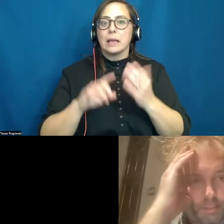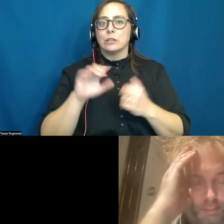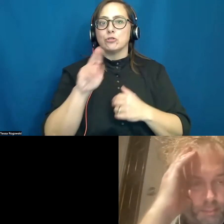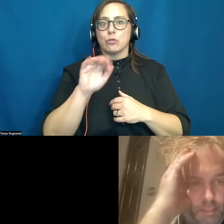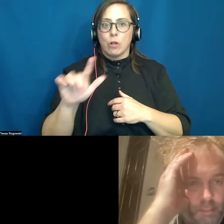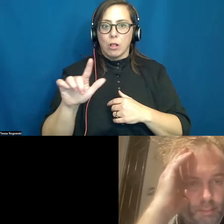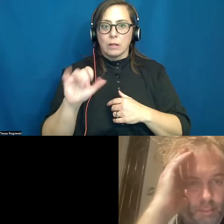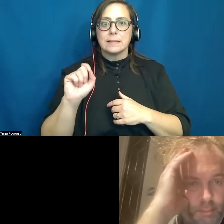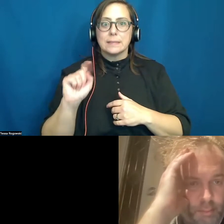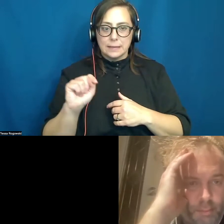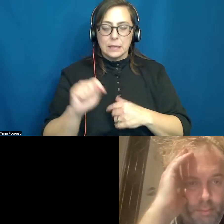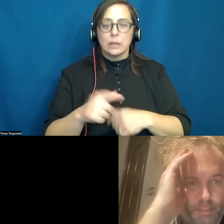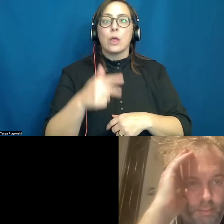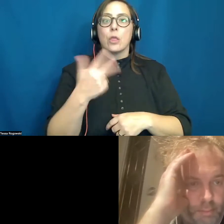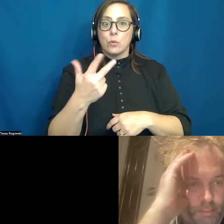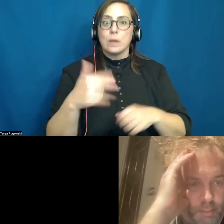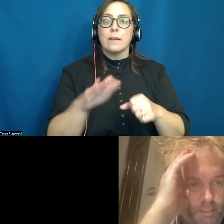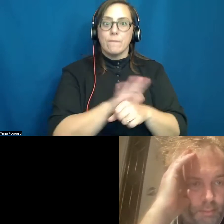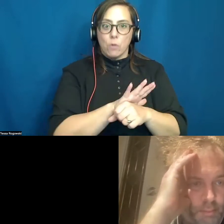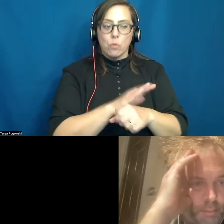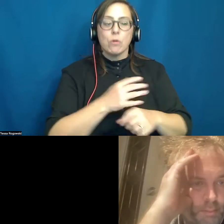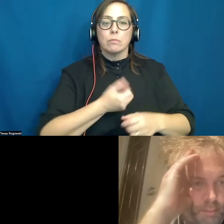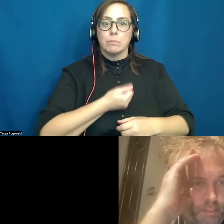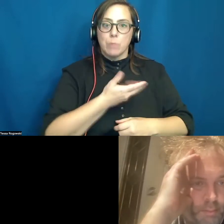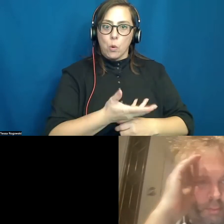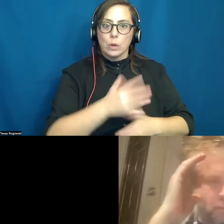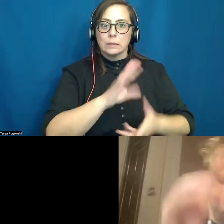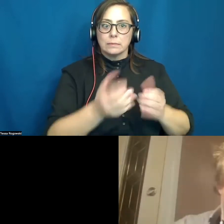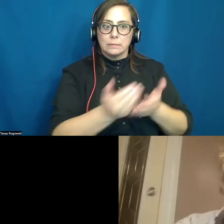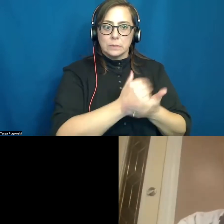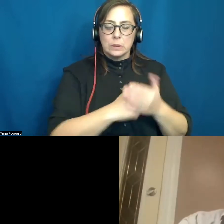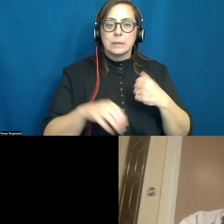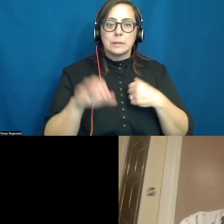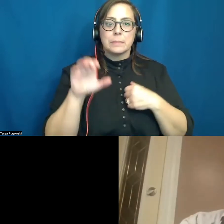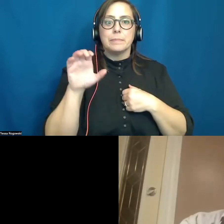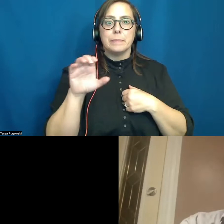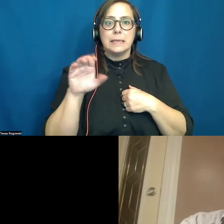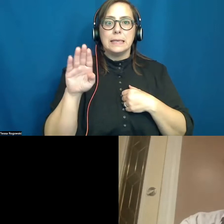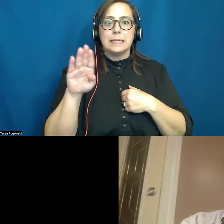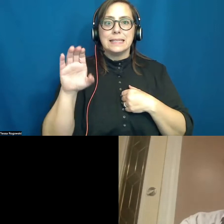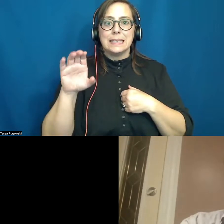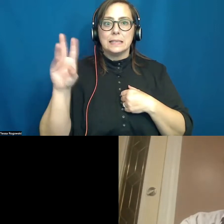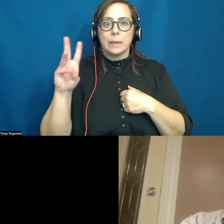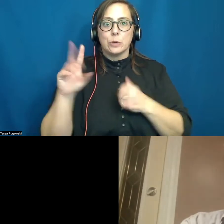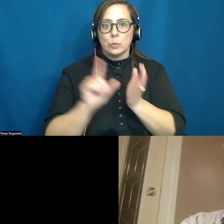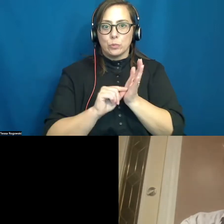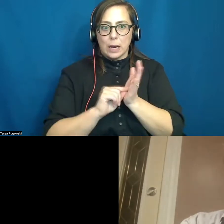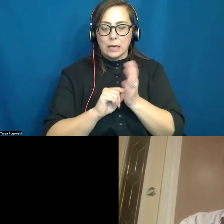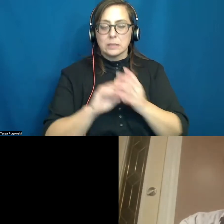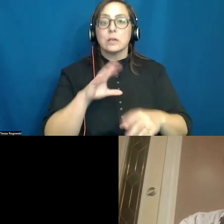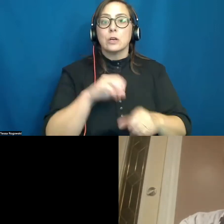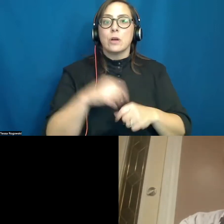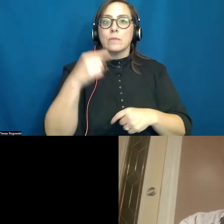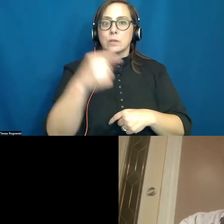the author of 3 full-length poetry collections with ECW Press, including the Governor General's